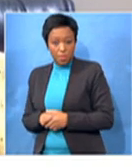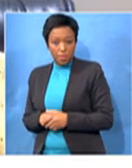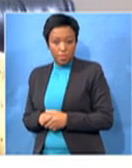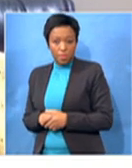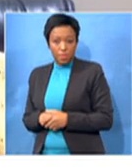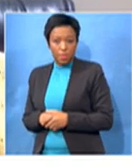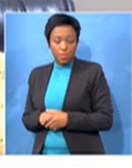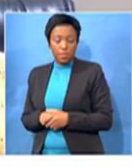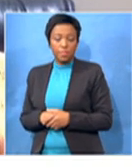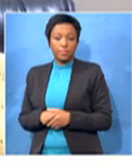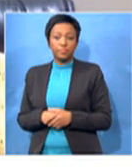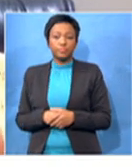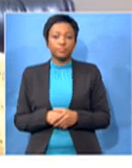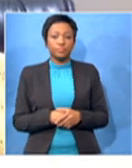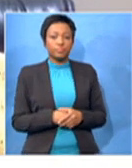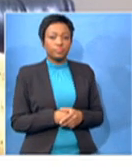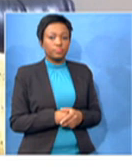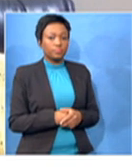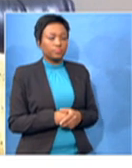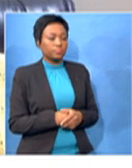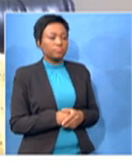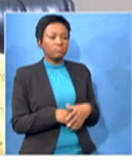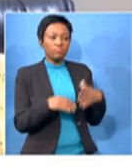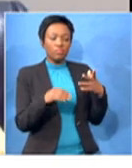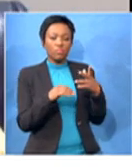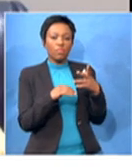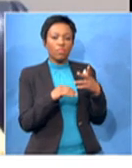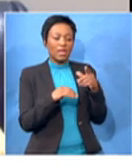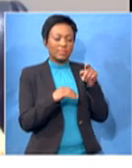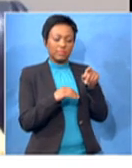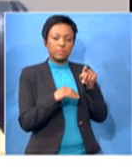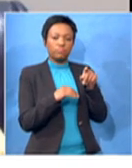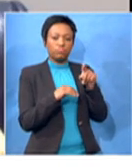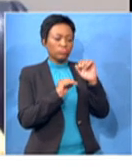It's a multiple approach that is